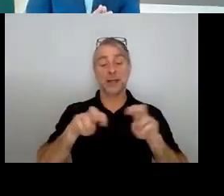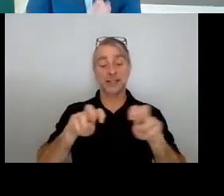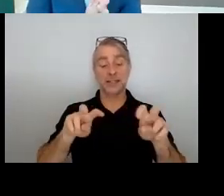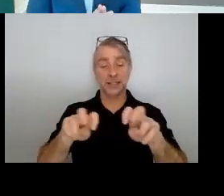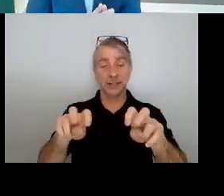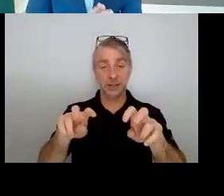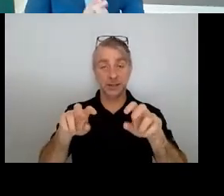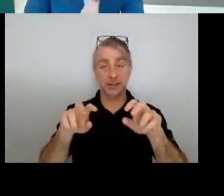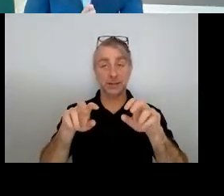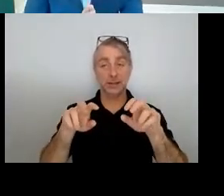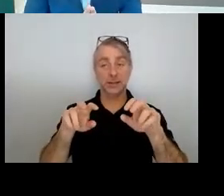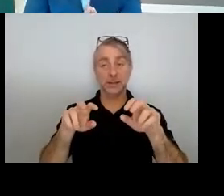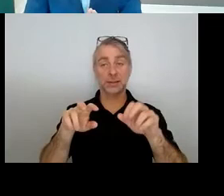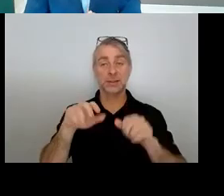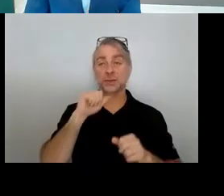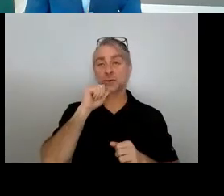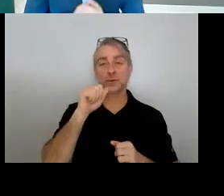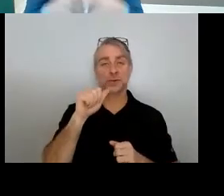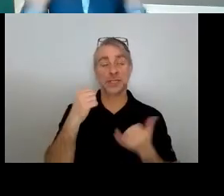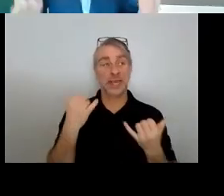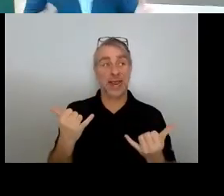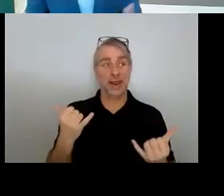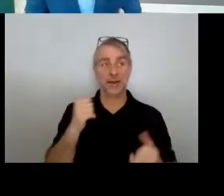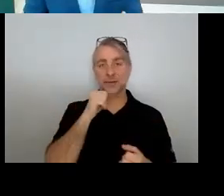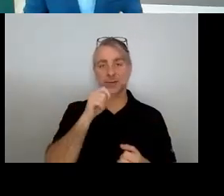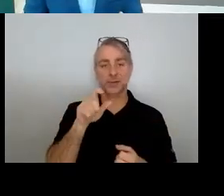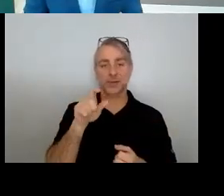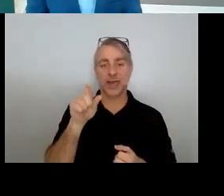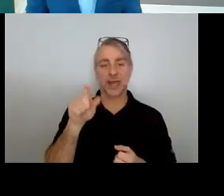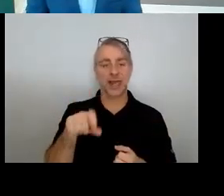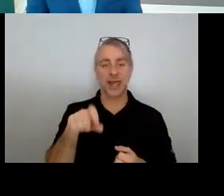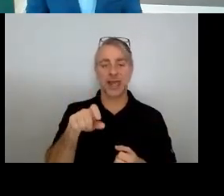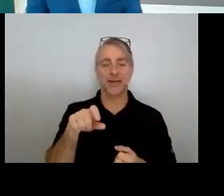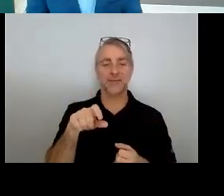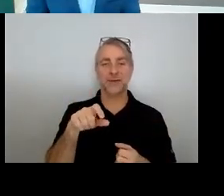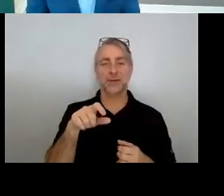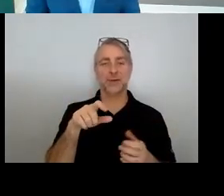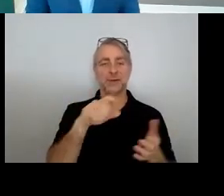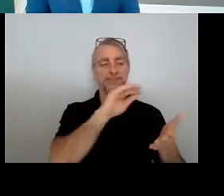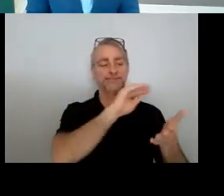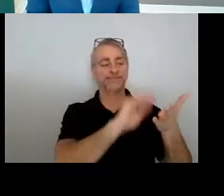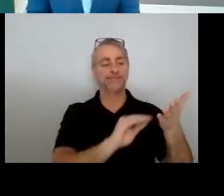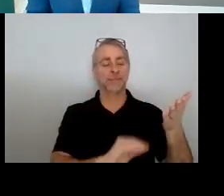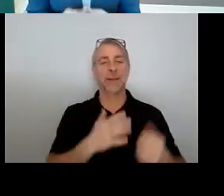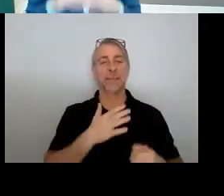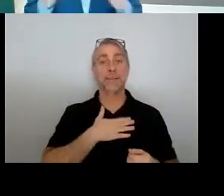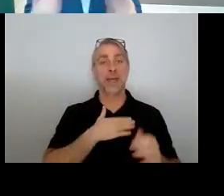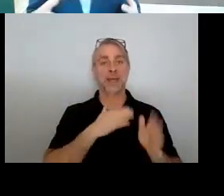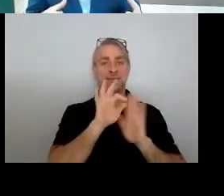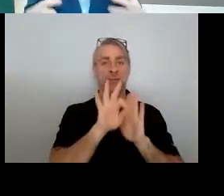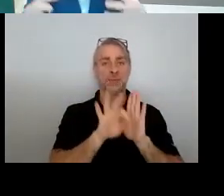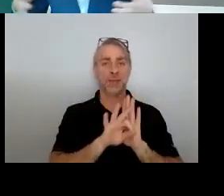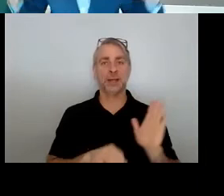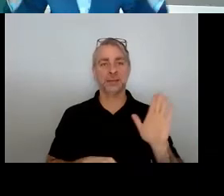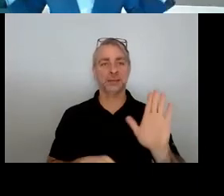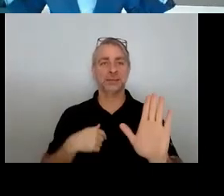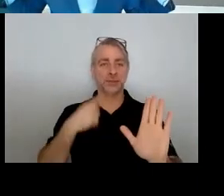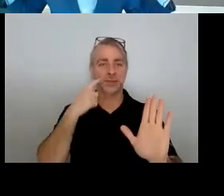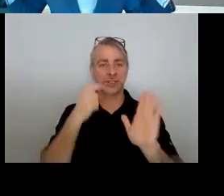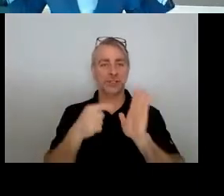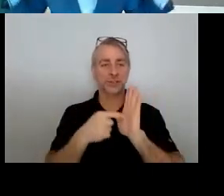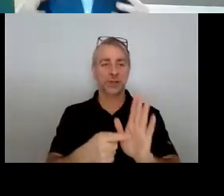the need to use any of the formulas that I just presented. And the reason is